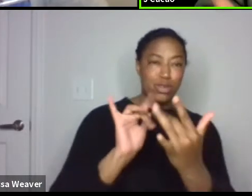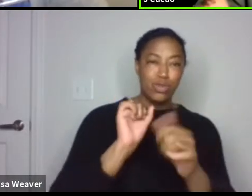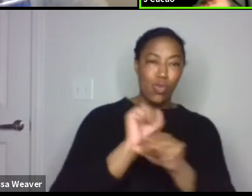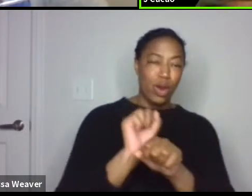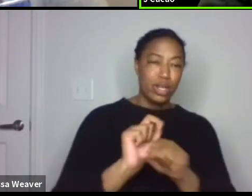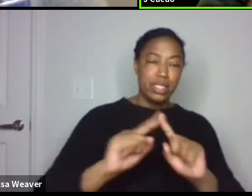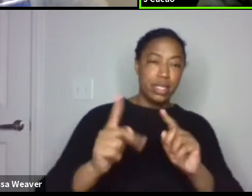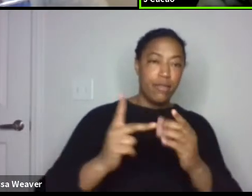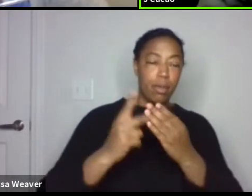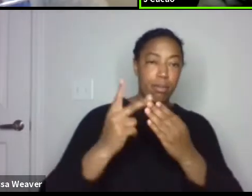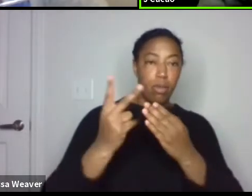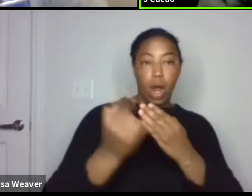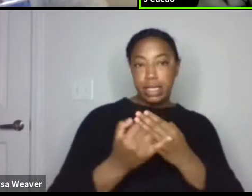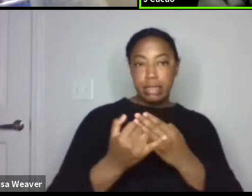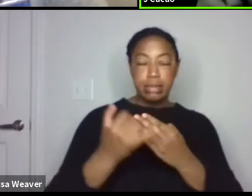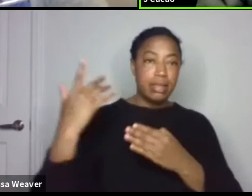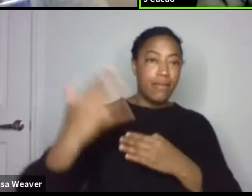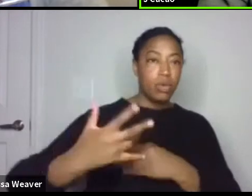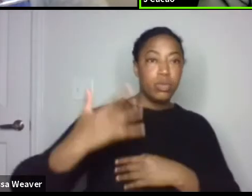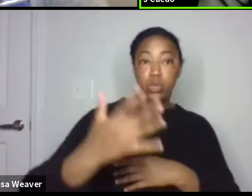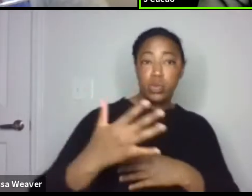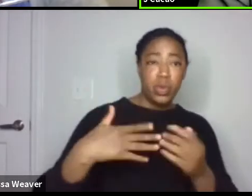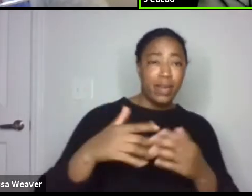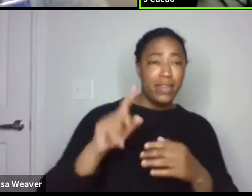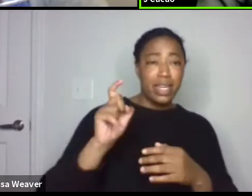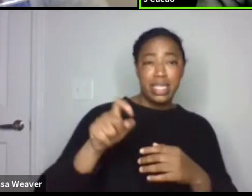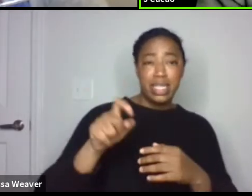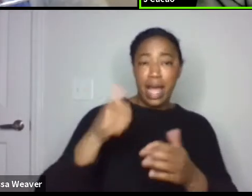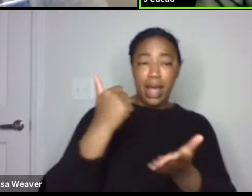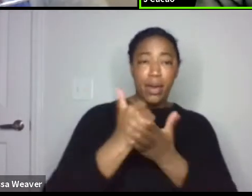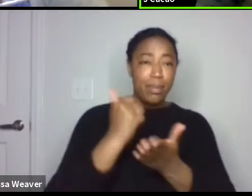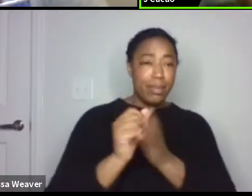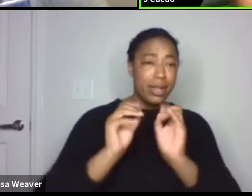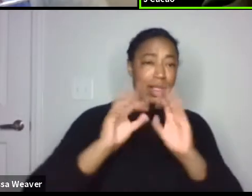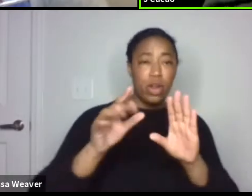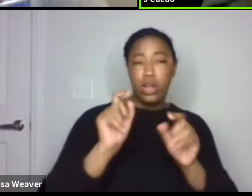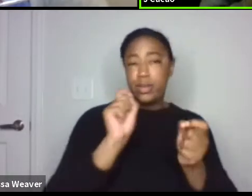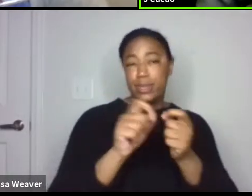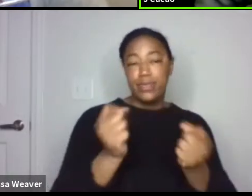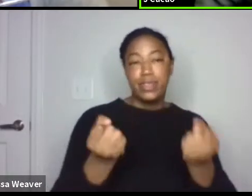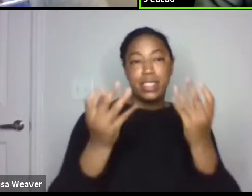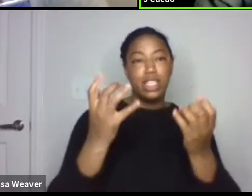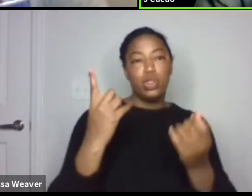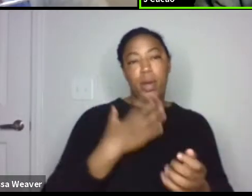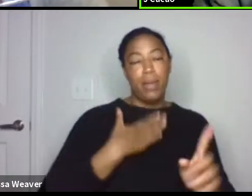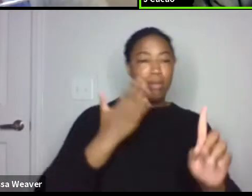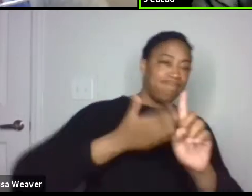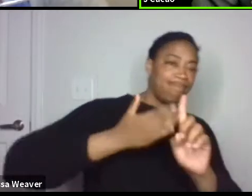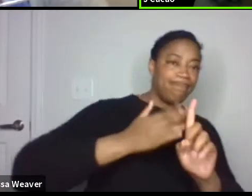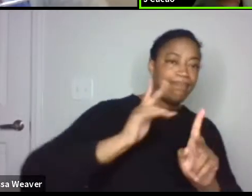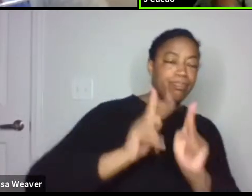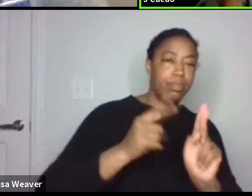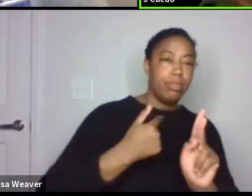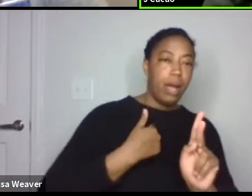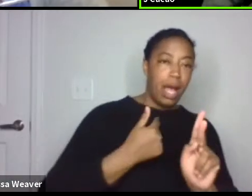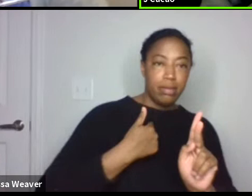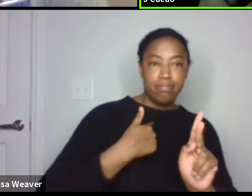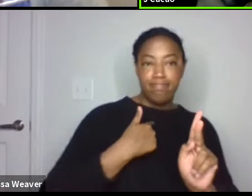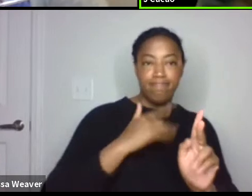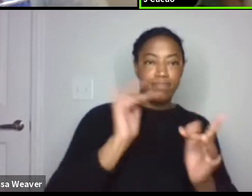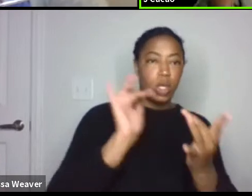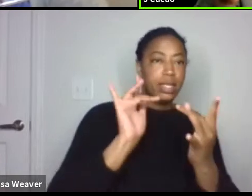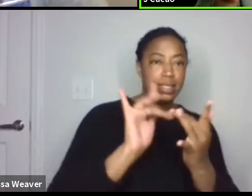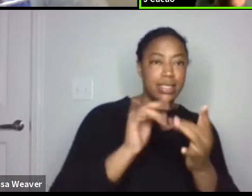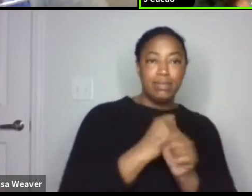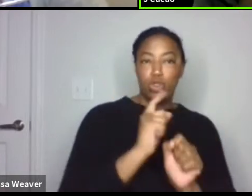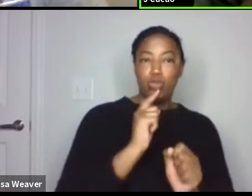here and there. So whenever I need assistance with just clarity on certain signs and stuff like that, she's one of my go-to people that I go to, just to make sure my hands is on point,